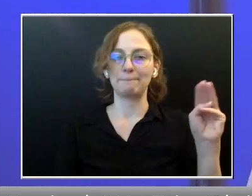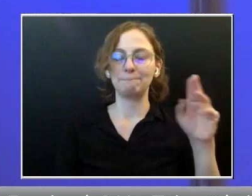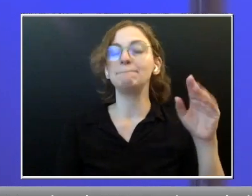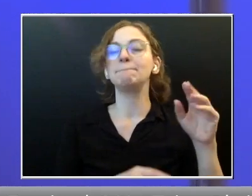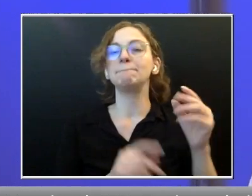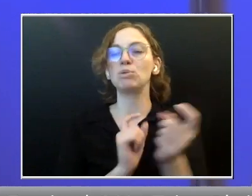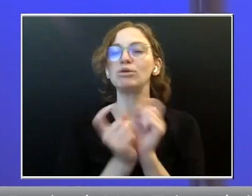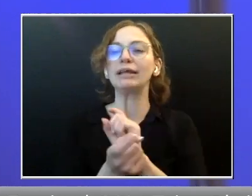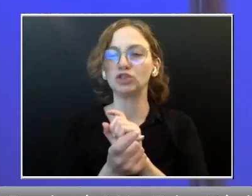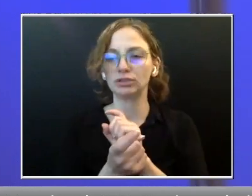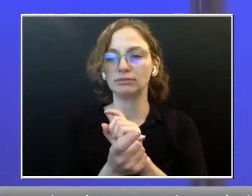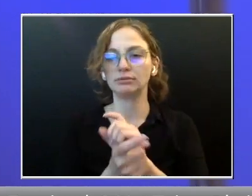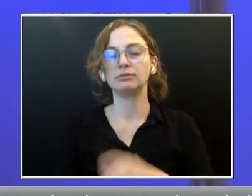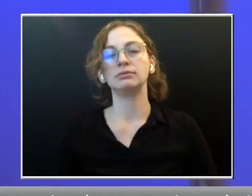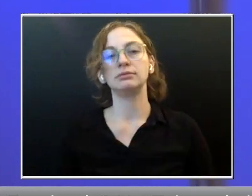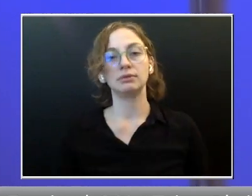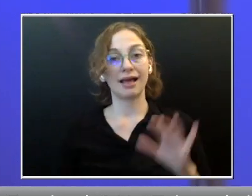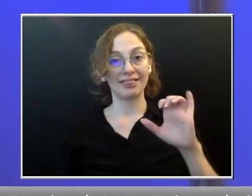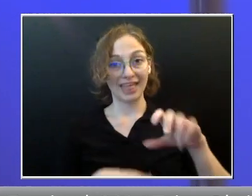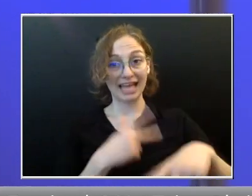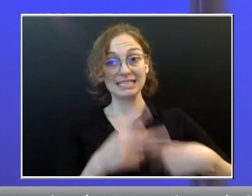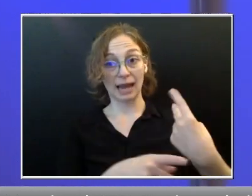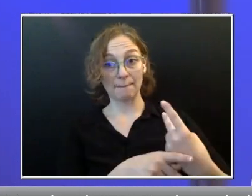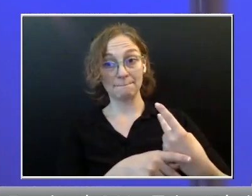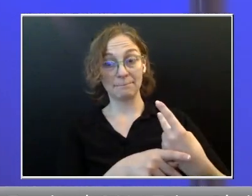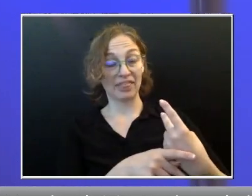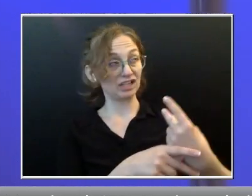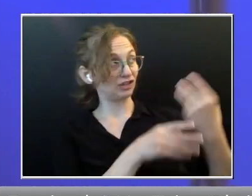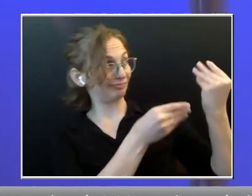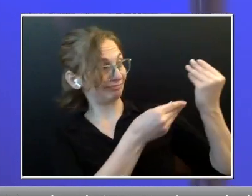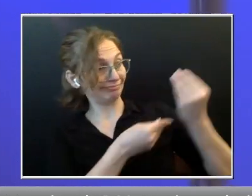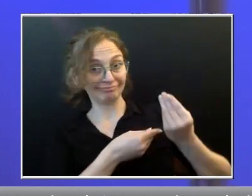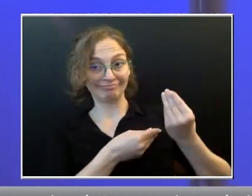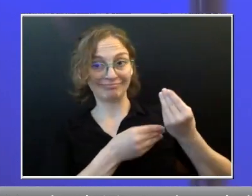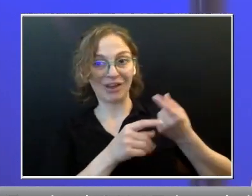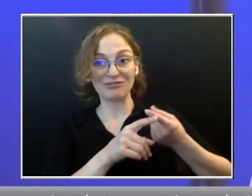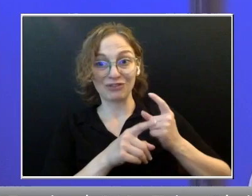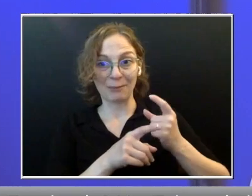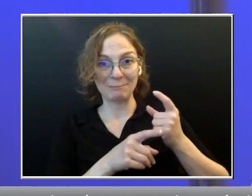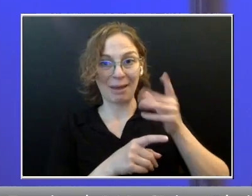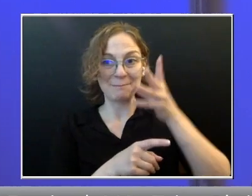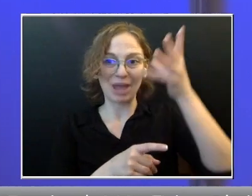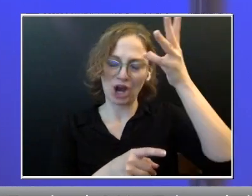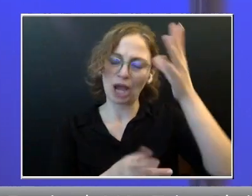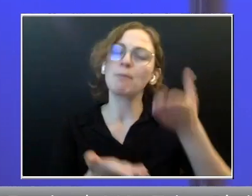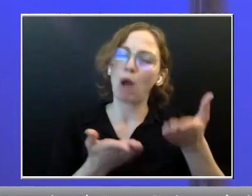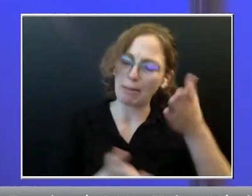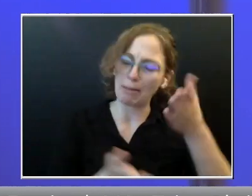mutation that she inherited from one of her parents, I suspect her dad,